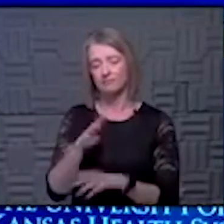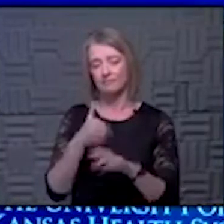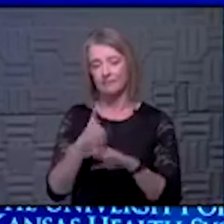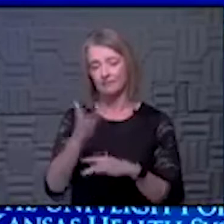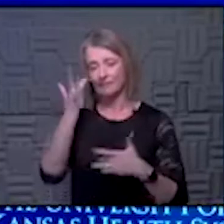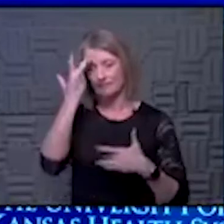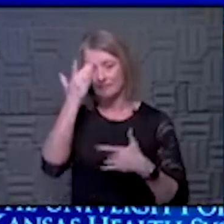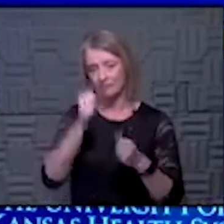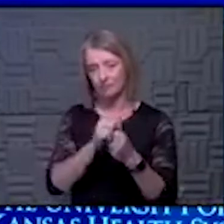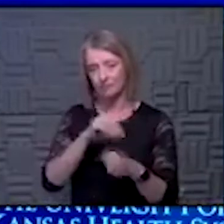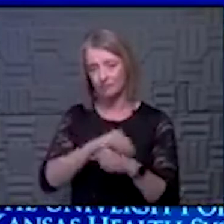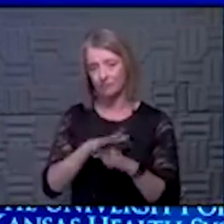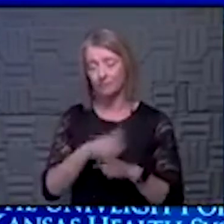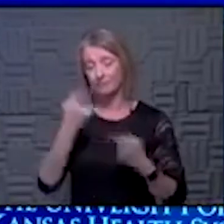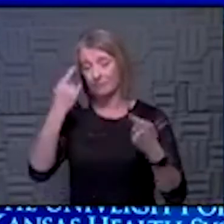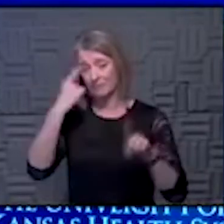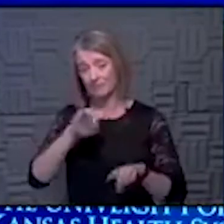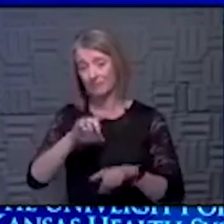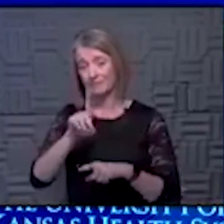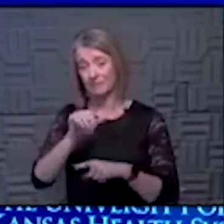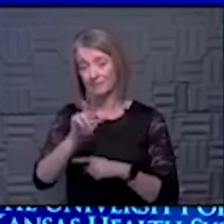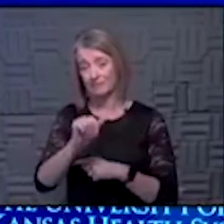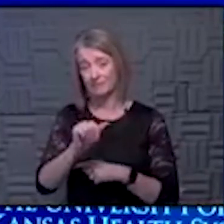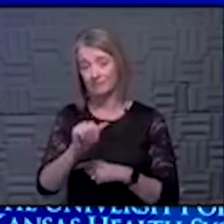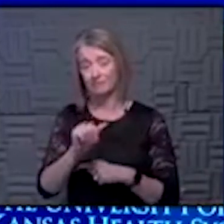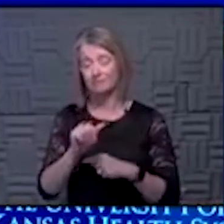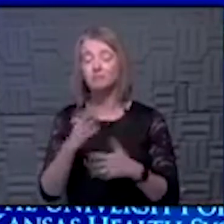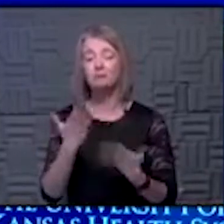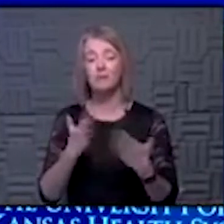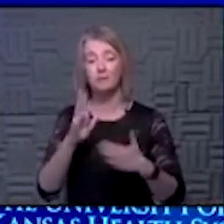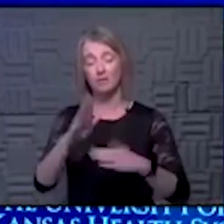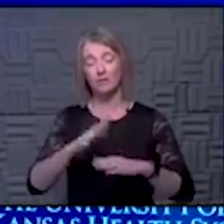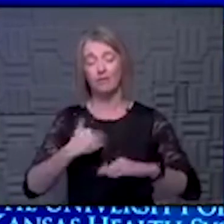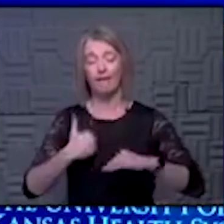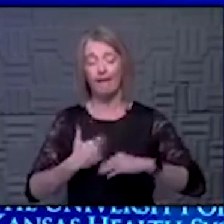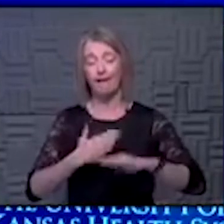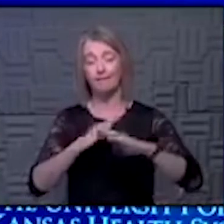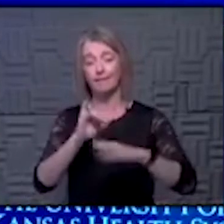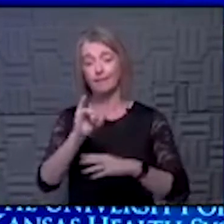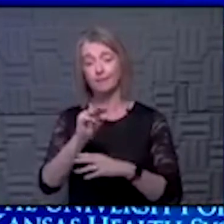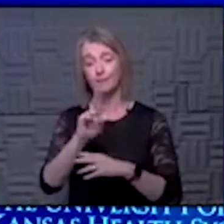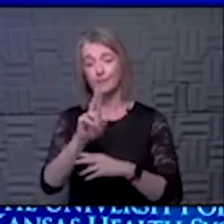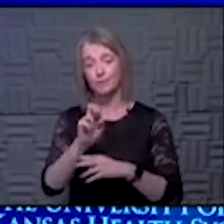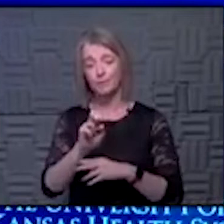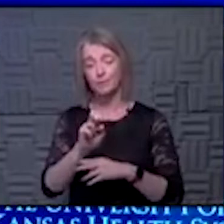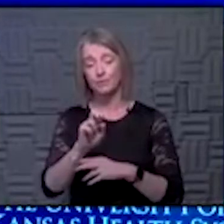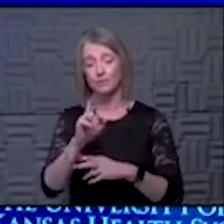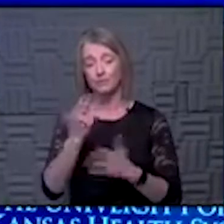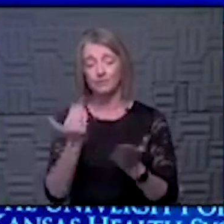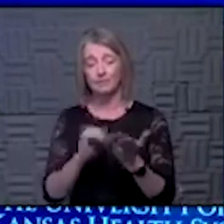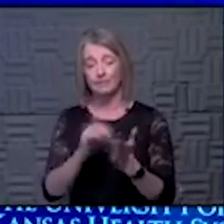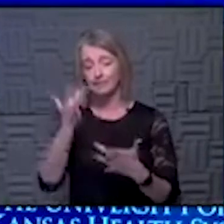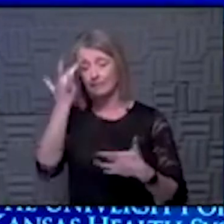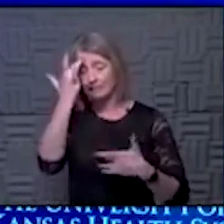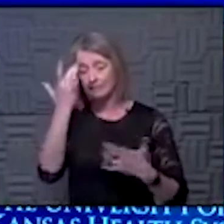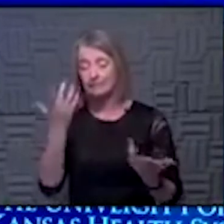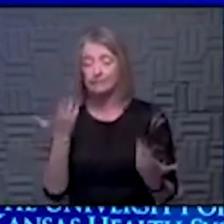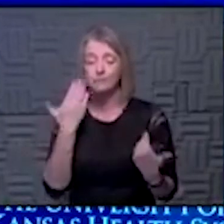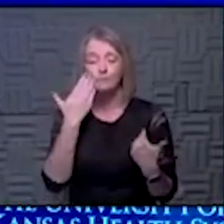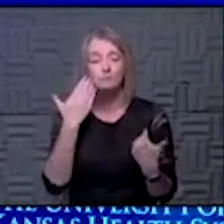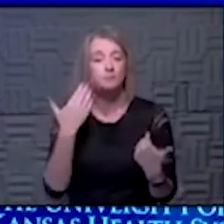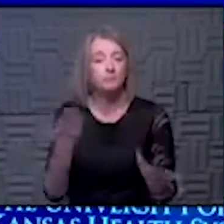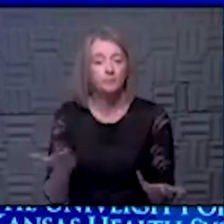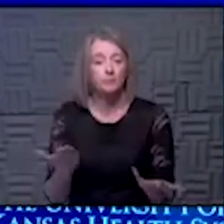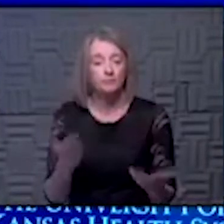So while I agree with Dana, it's very likely that there's immunity that would prevent you from actively becoming reinfected. We don't know that you